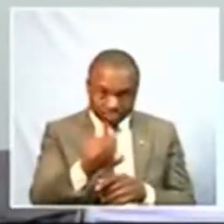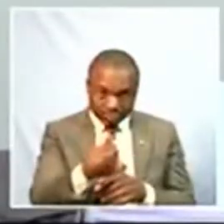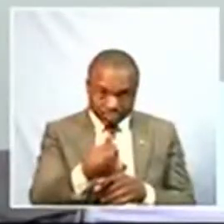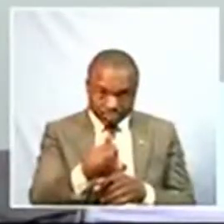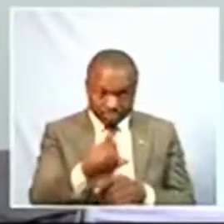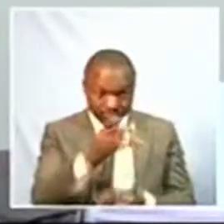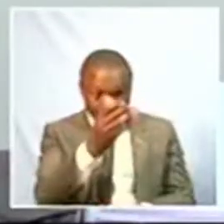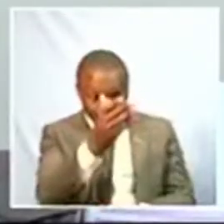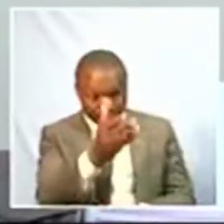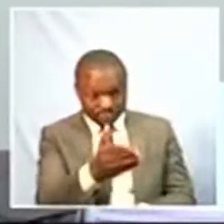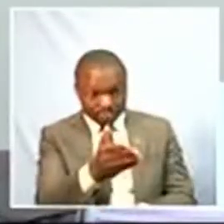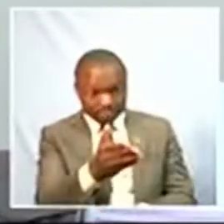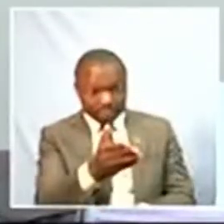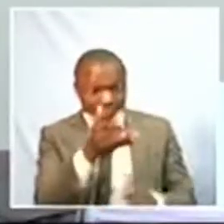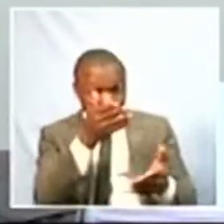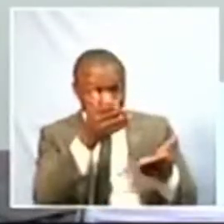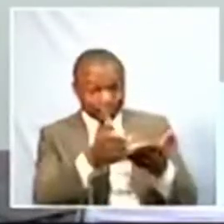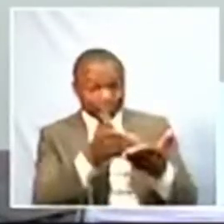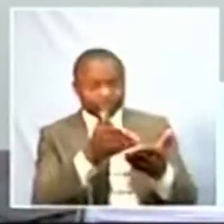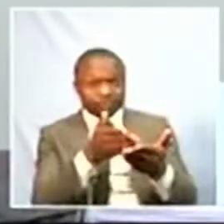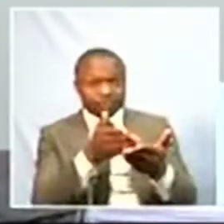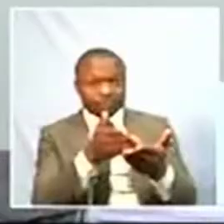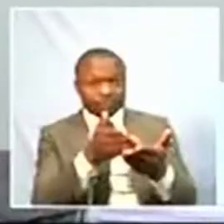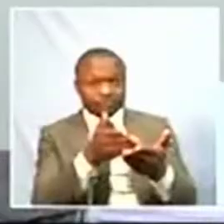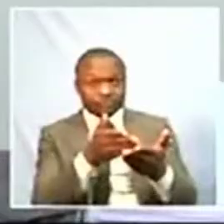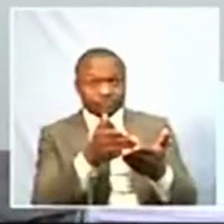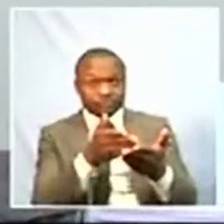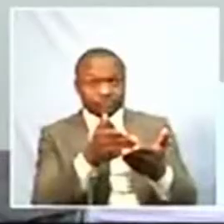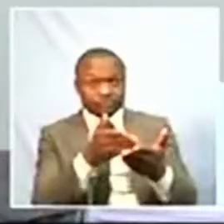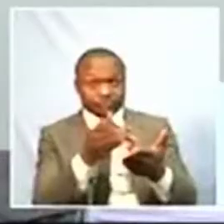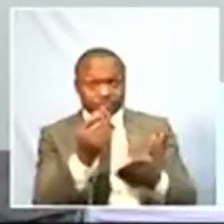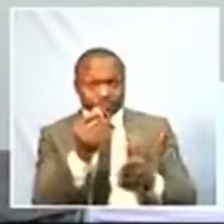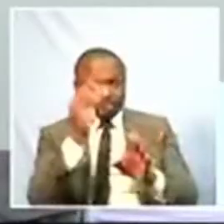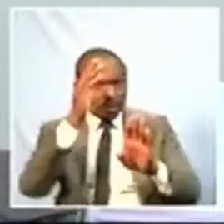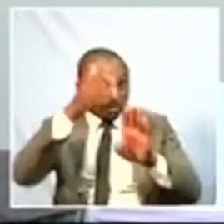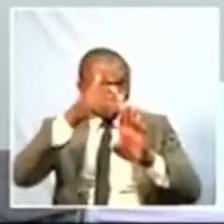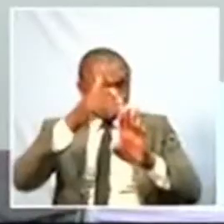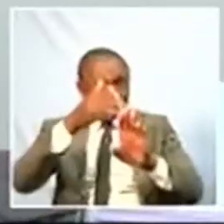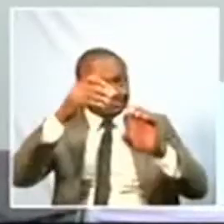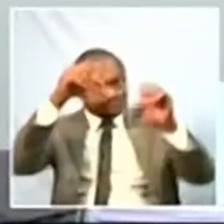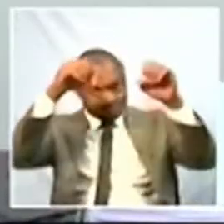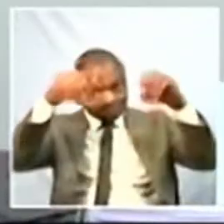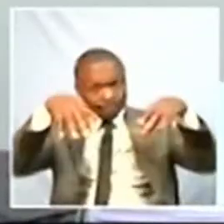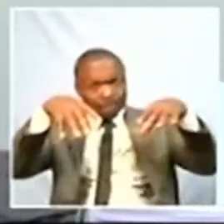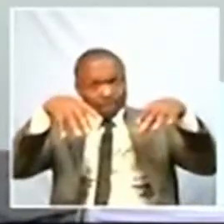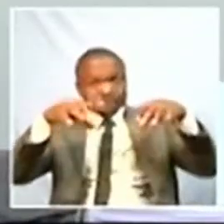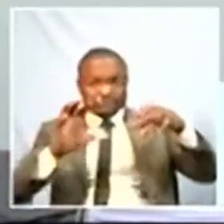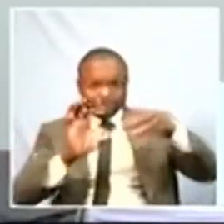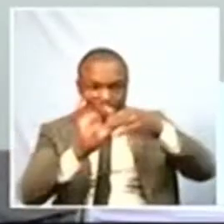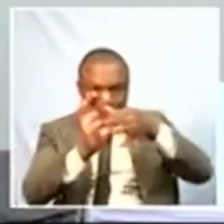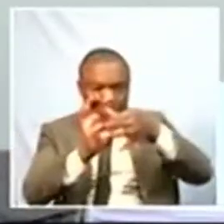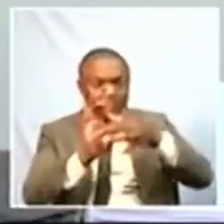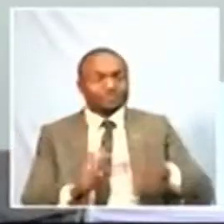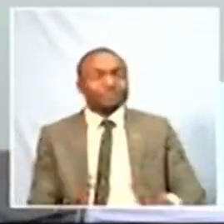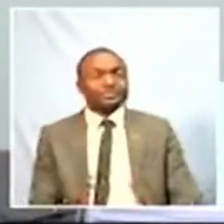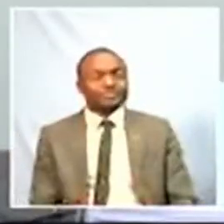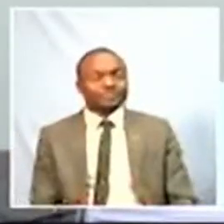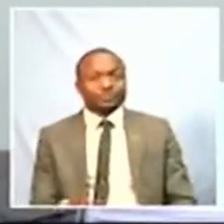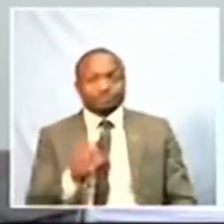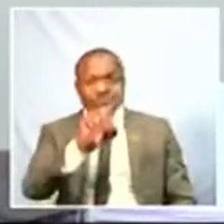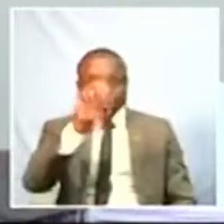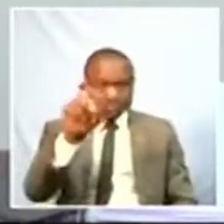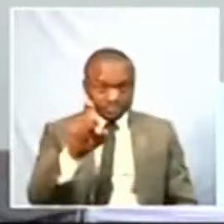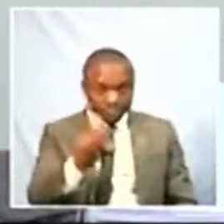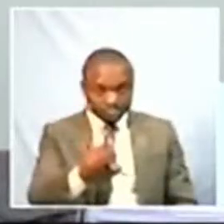him, is that since this is to do with electricity, including the one that is there, his question, Honorable Pavjuma,